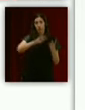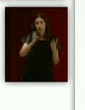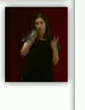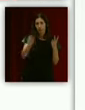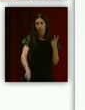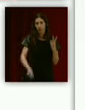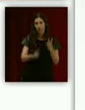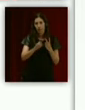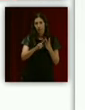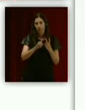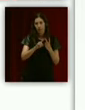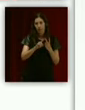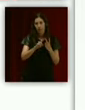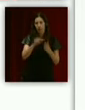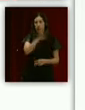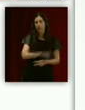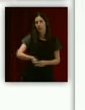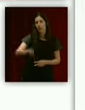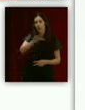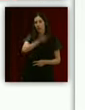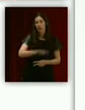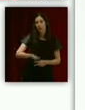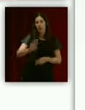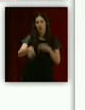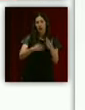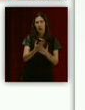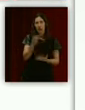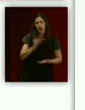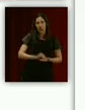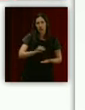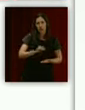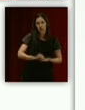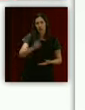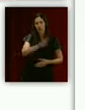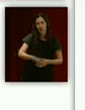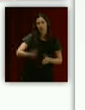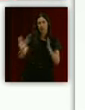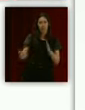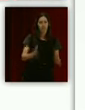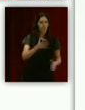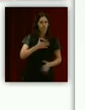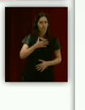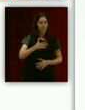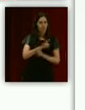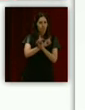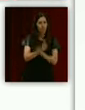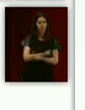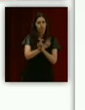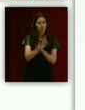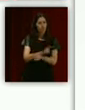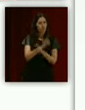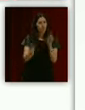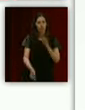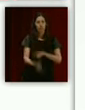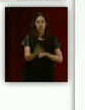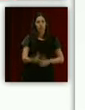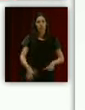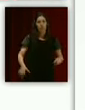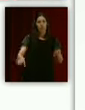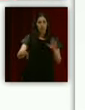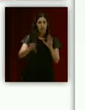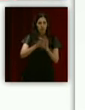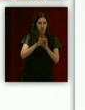in the second session this person obtained an 80% accuracy. And for another subject, we had to repeat the session